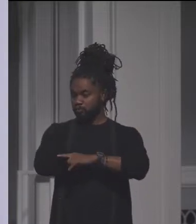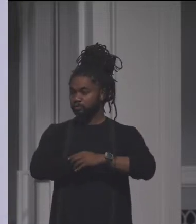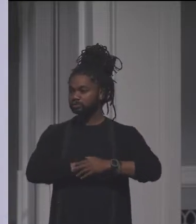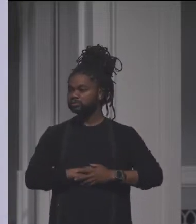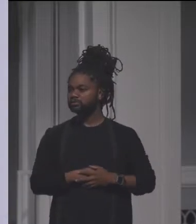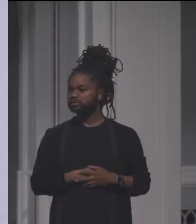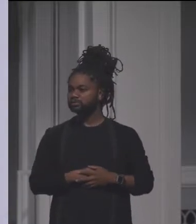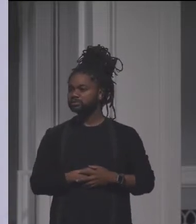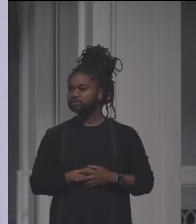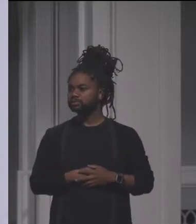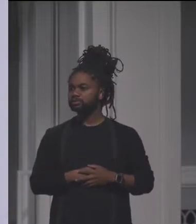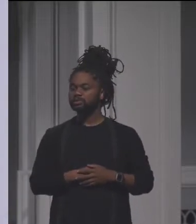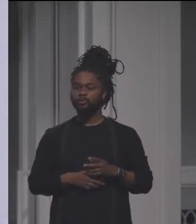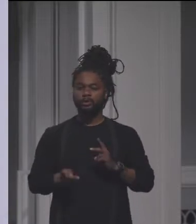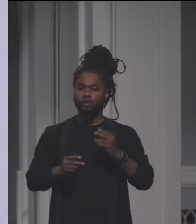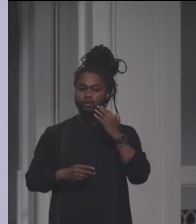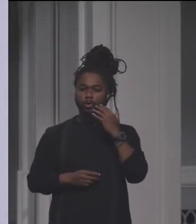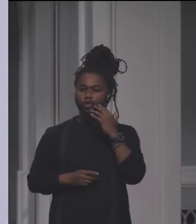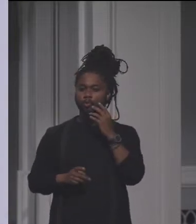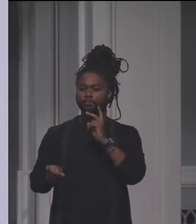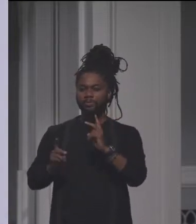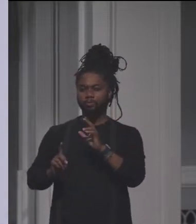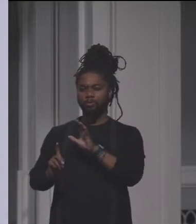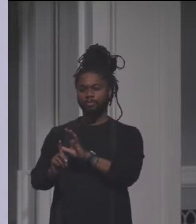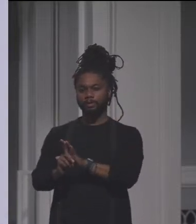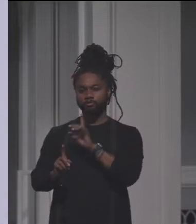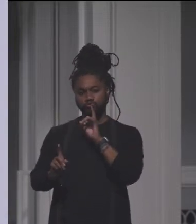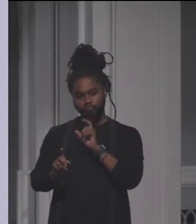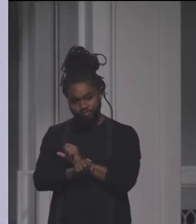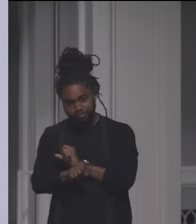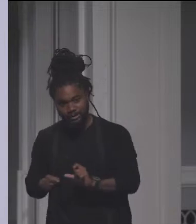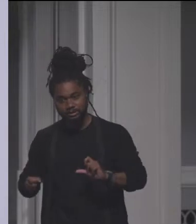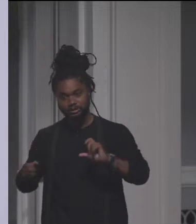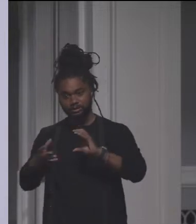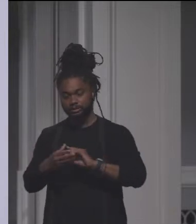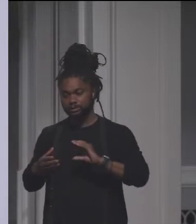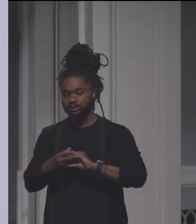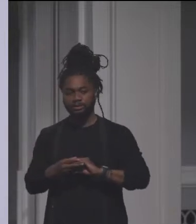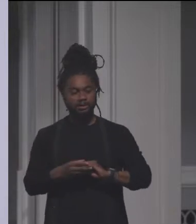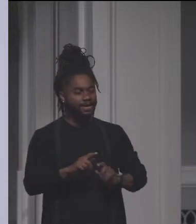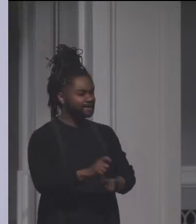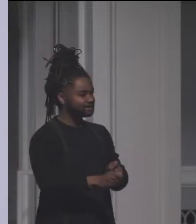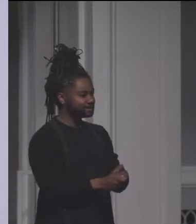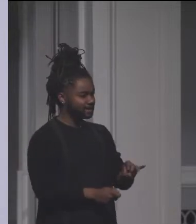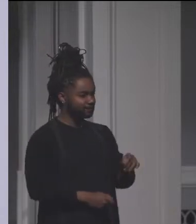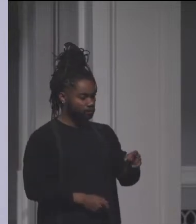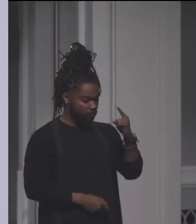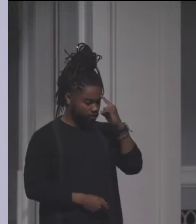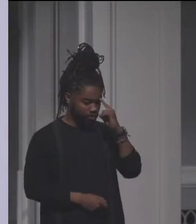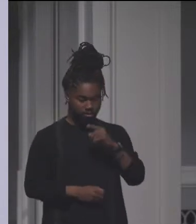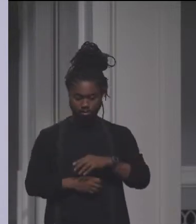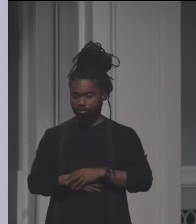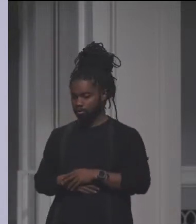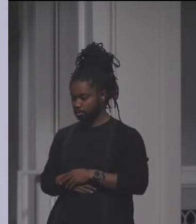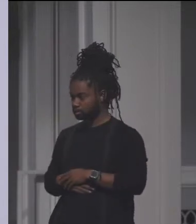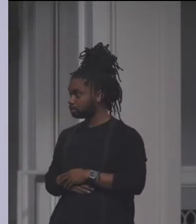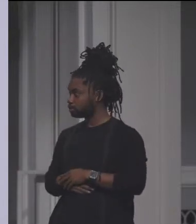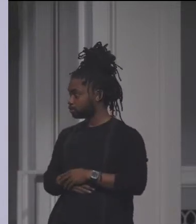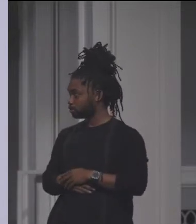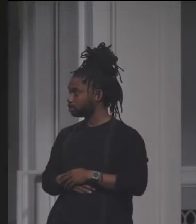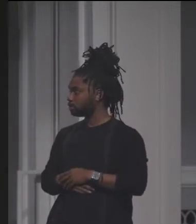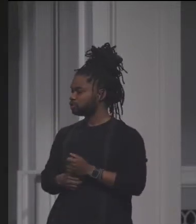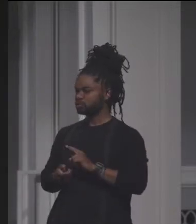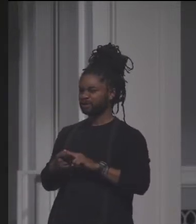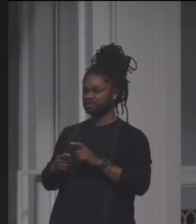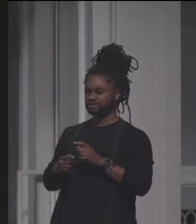know from people actually having those experiences. Exactly, as because said. if you think about and that's the gap you're trying to fill,